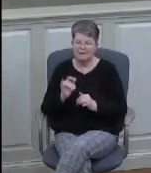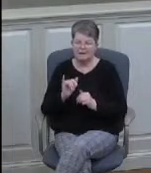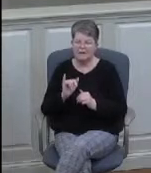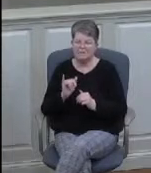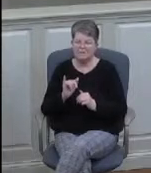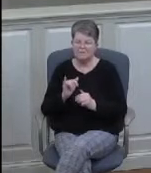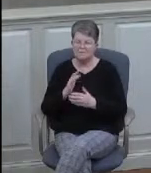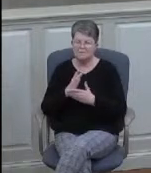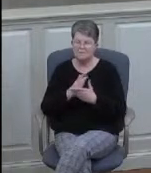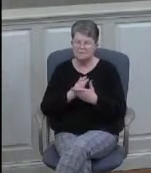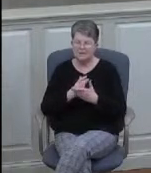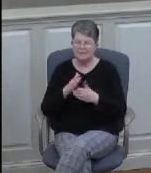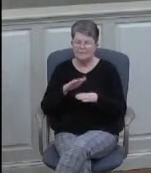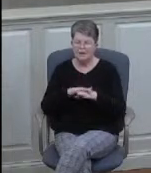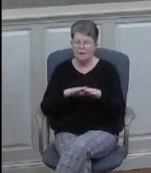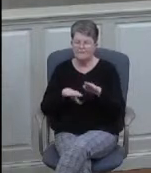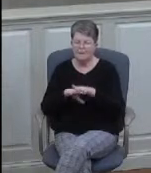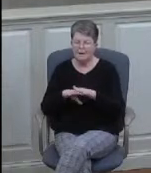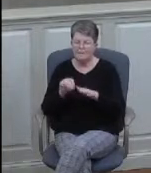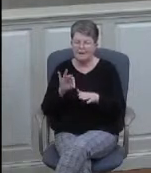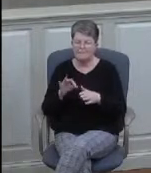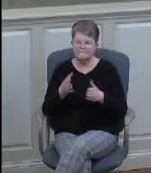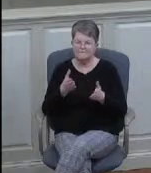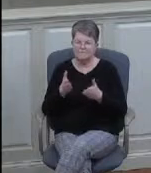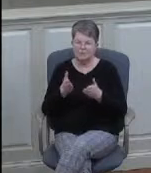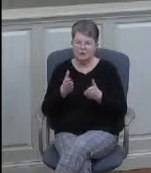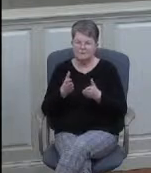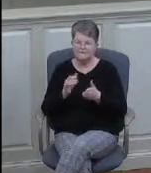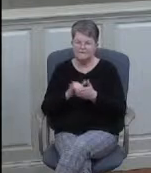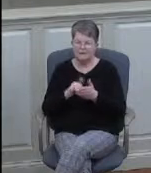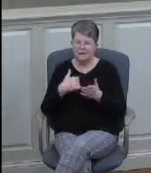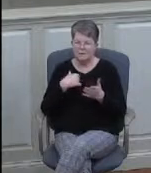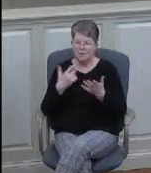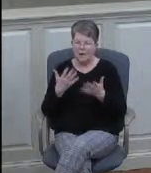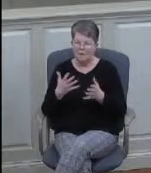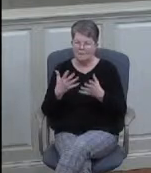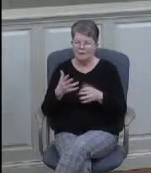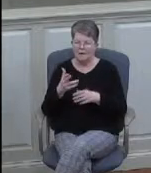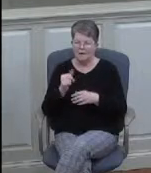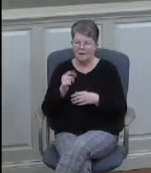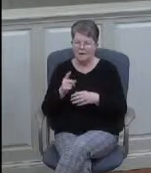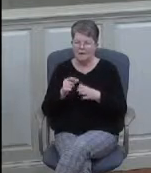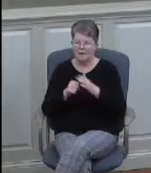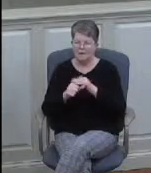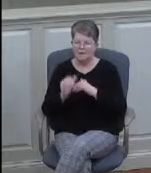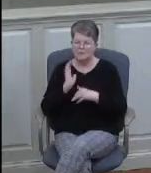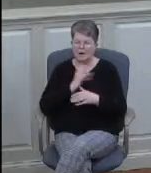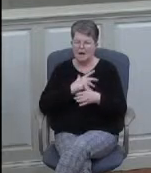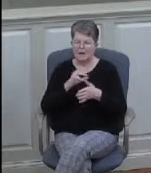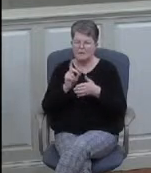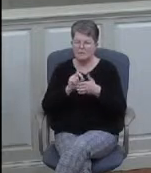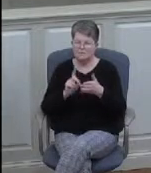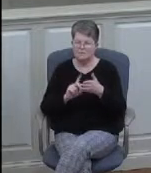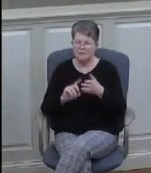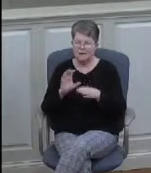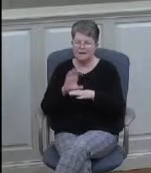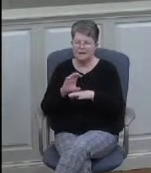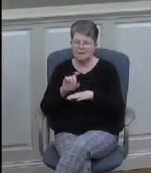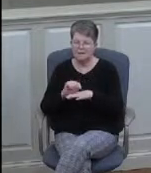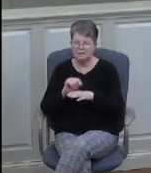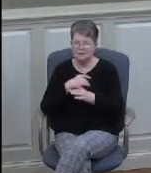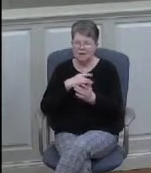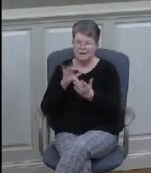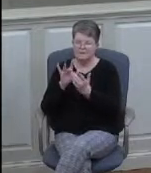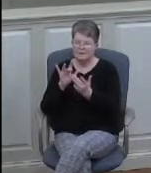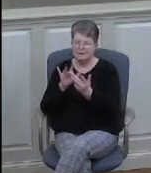There was some overlap of services that we already had under our design consultant. So I reached out to the owner of